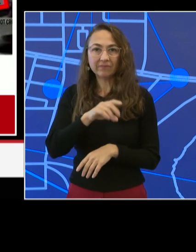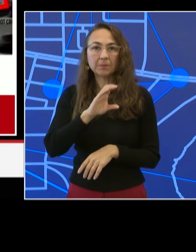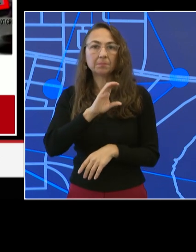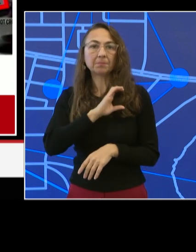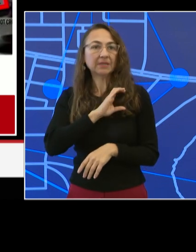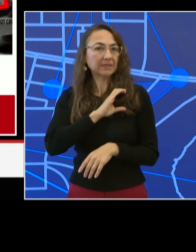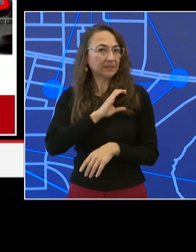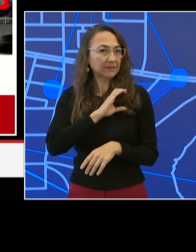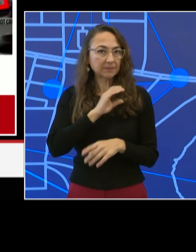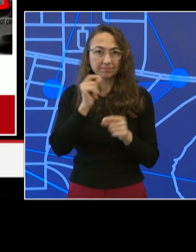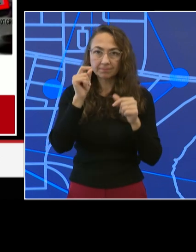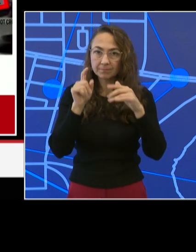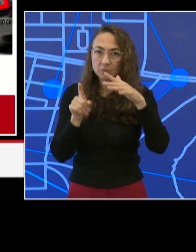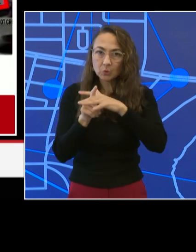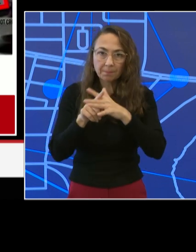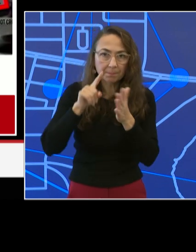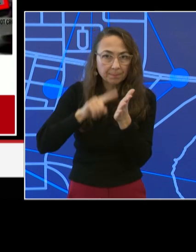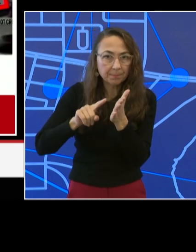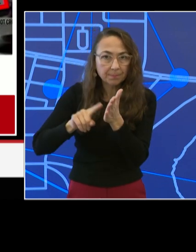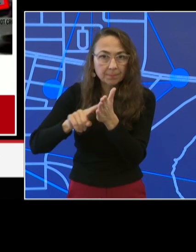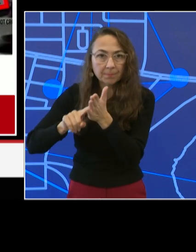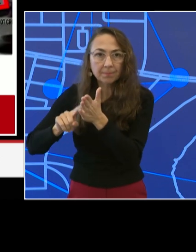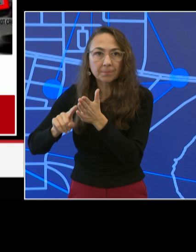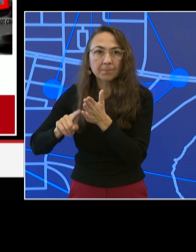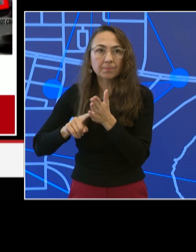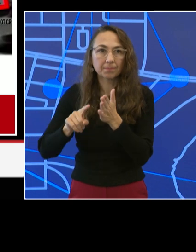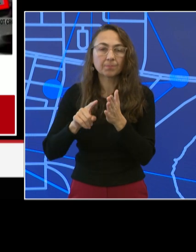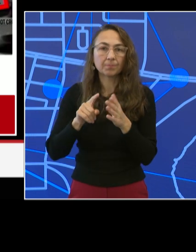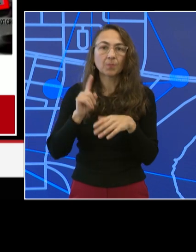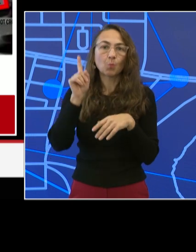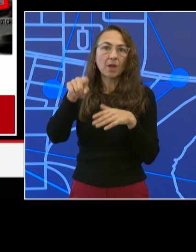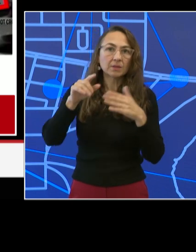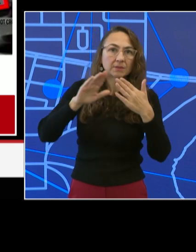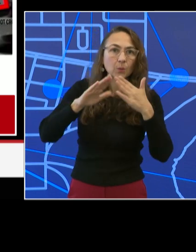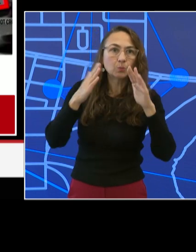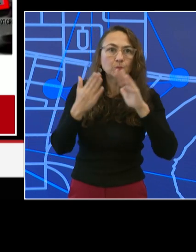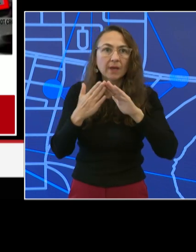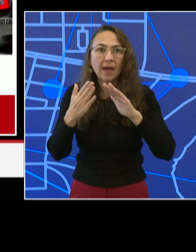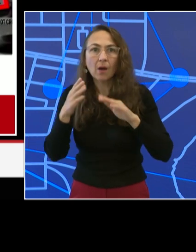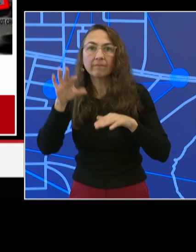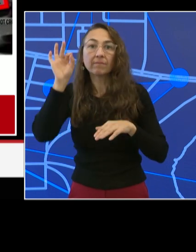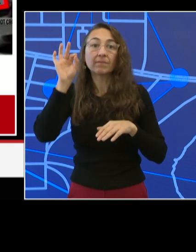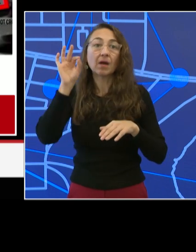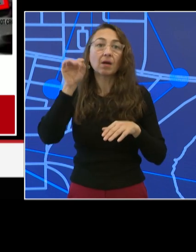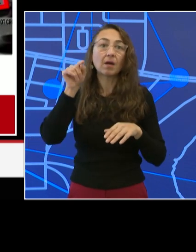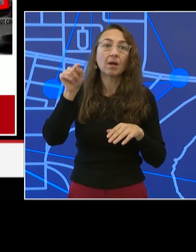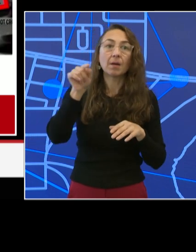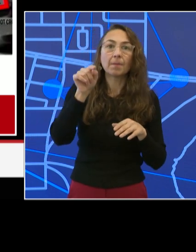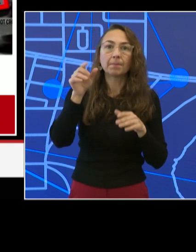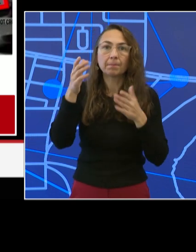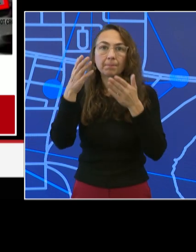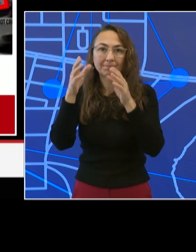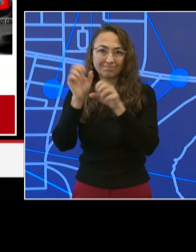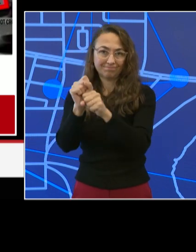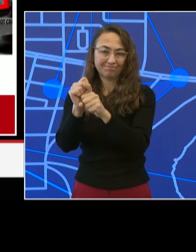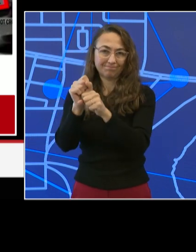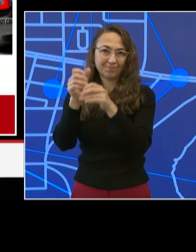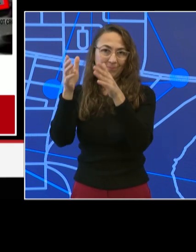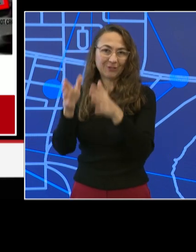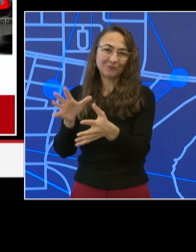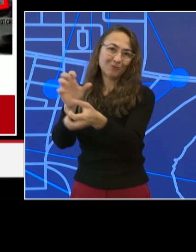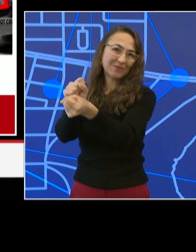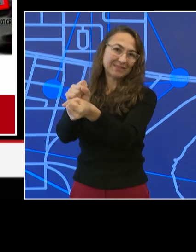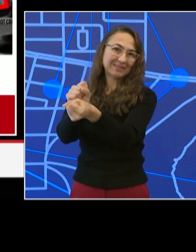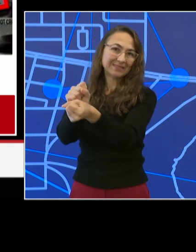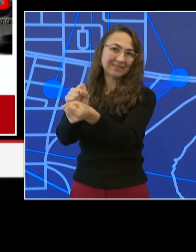video, officers were able to canvass the neighborhood. We were able to locate the suspect and place him under arrest. Officers also secured the location where the